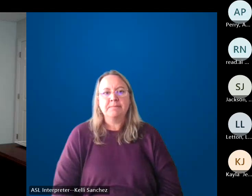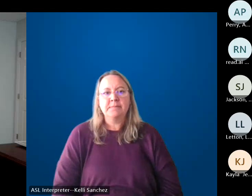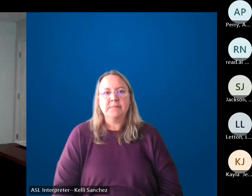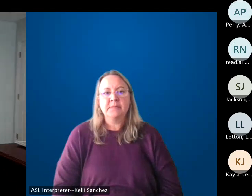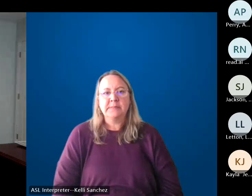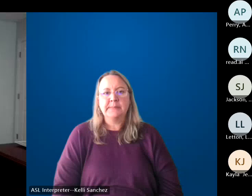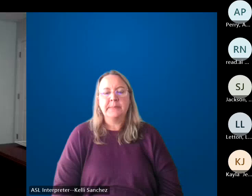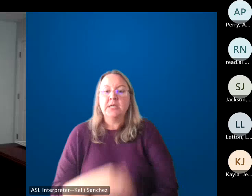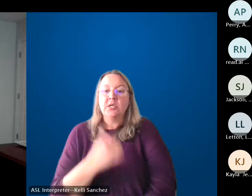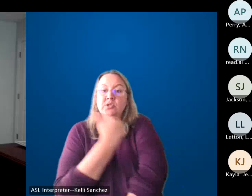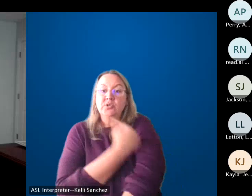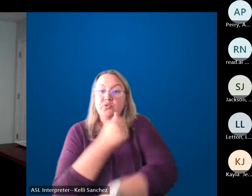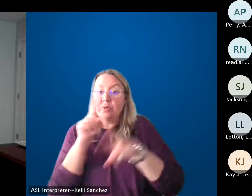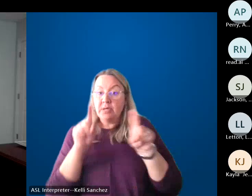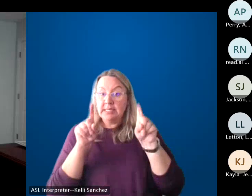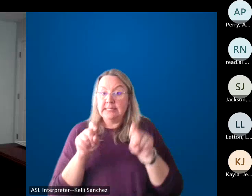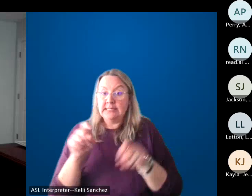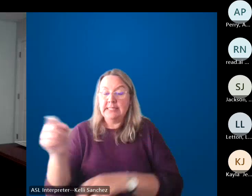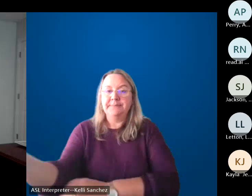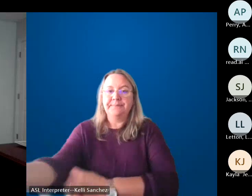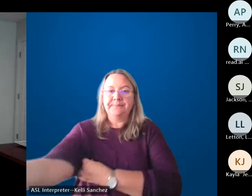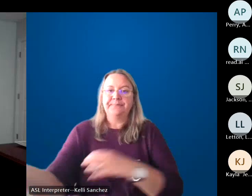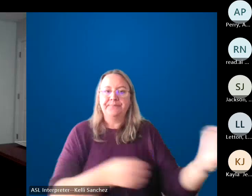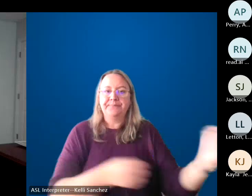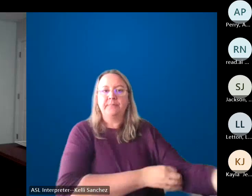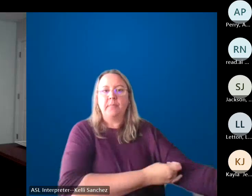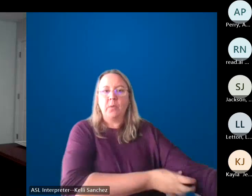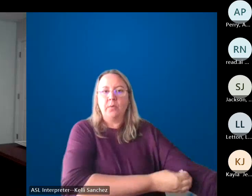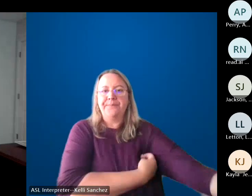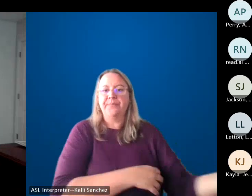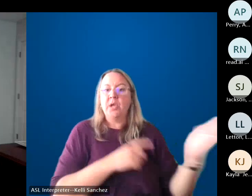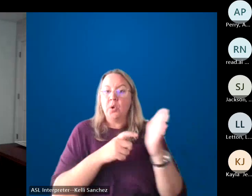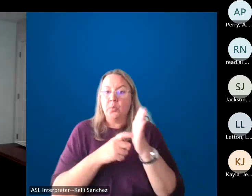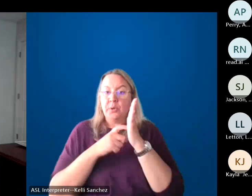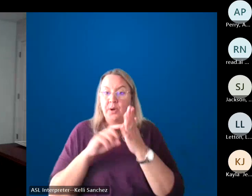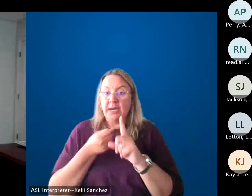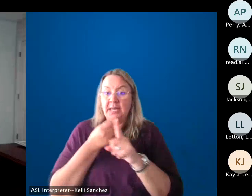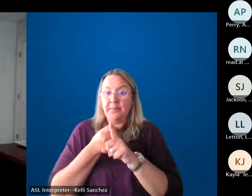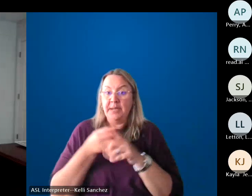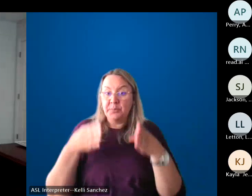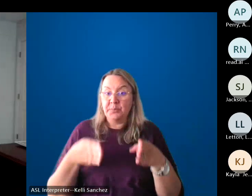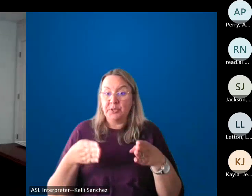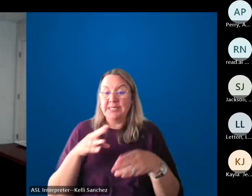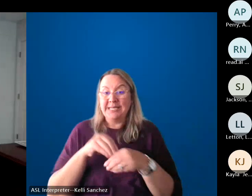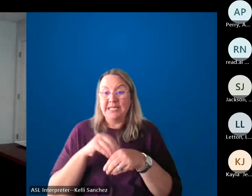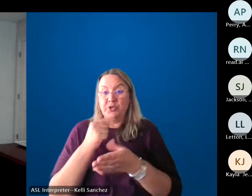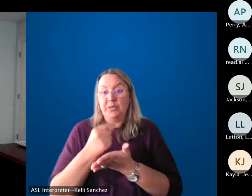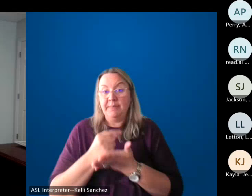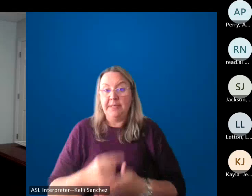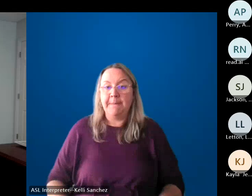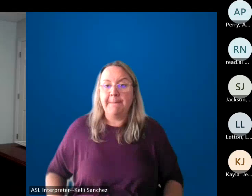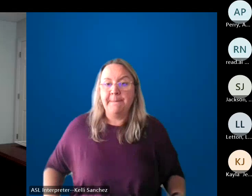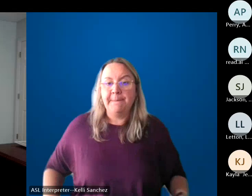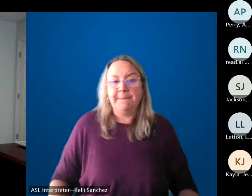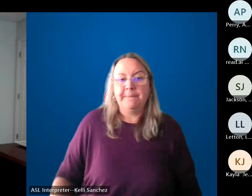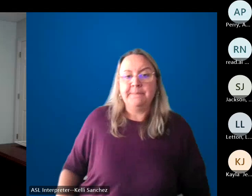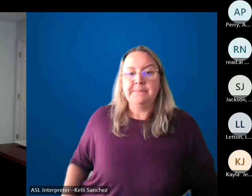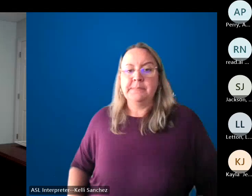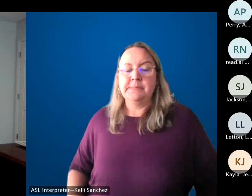drug testing. So, how does drug testing requirements impact a person getting into treatment?